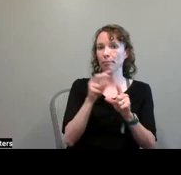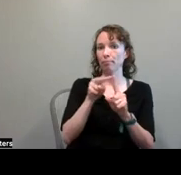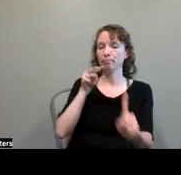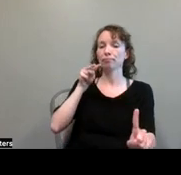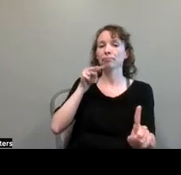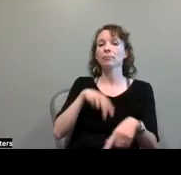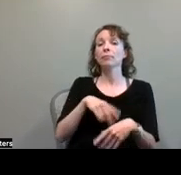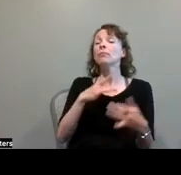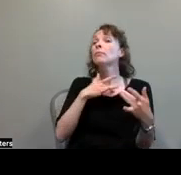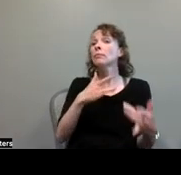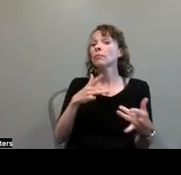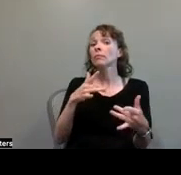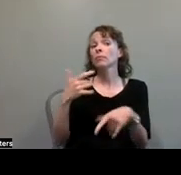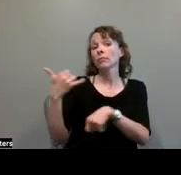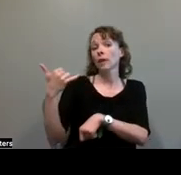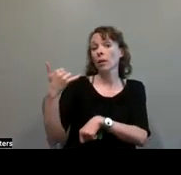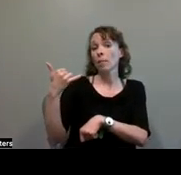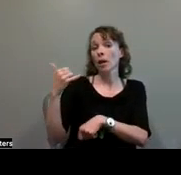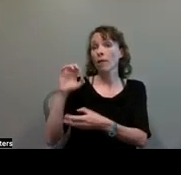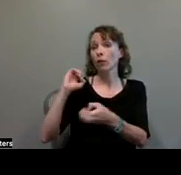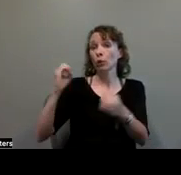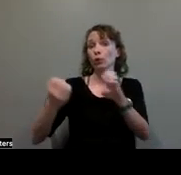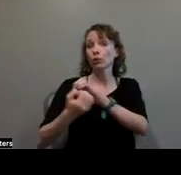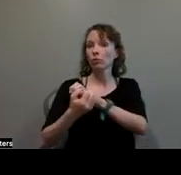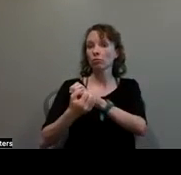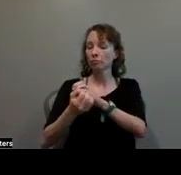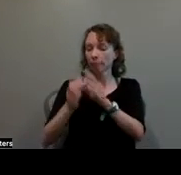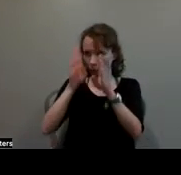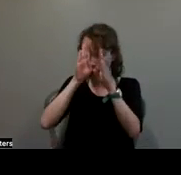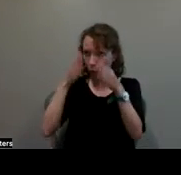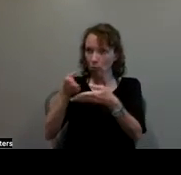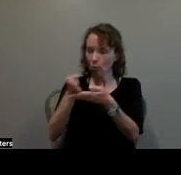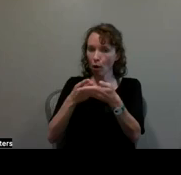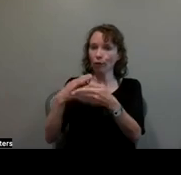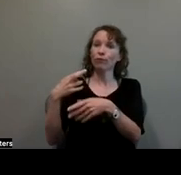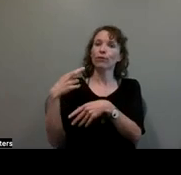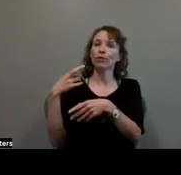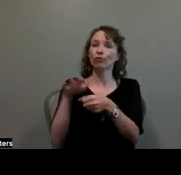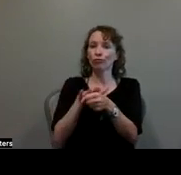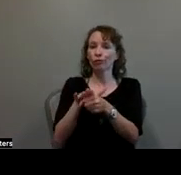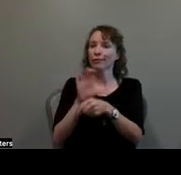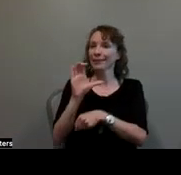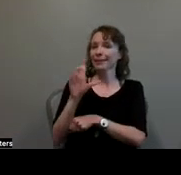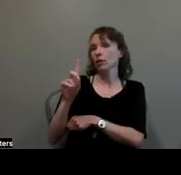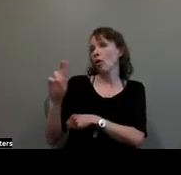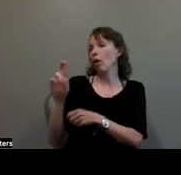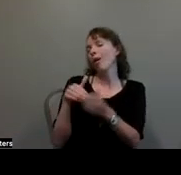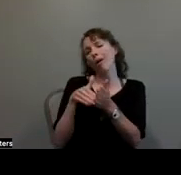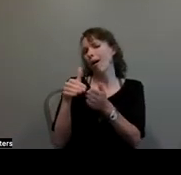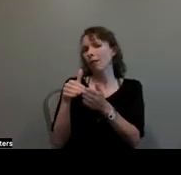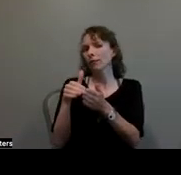typically antibody evolution focuses on this part of the variable region called the CDRs that are often